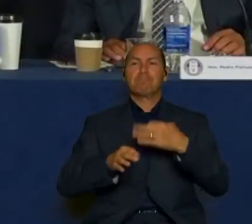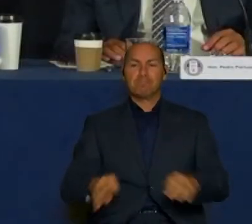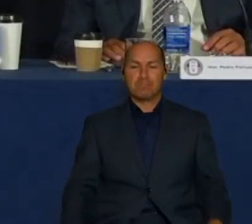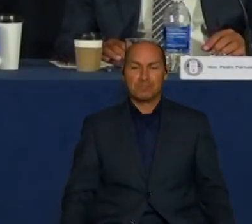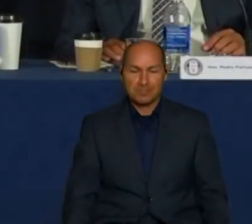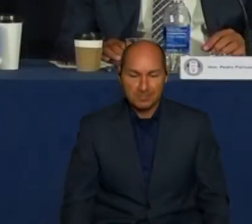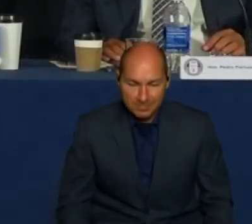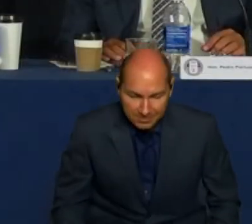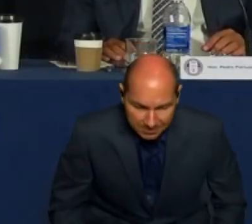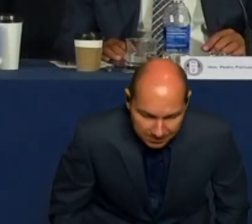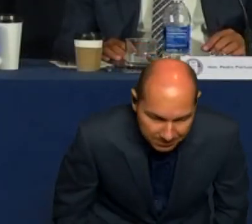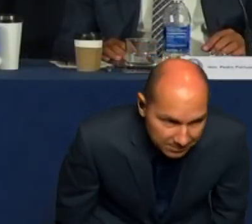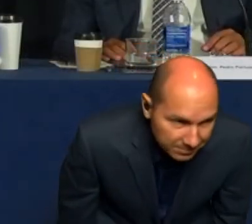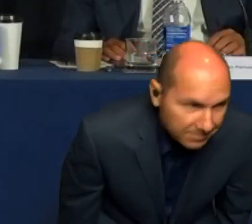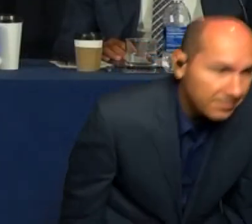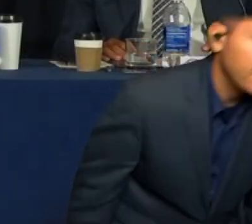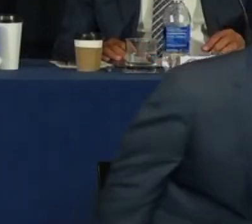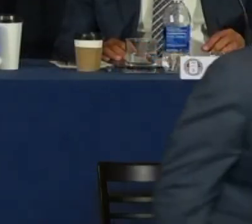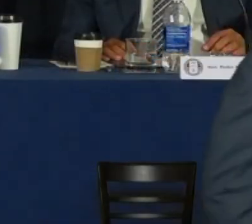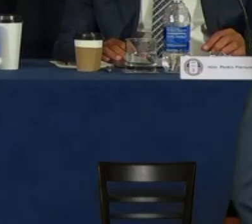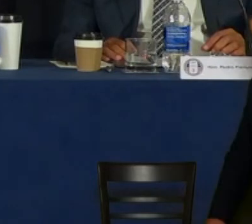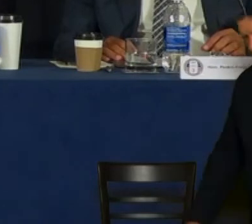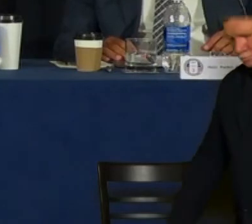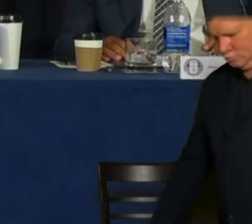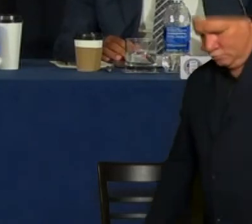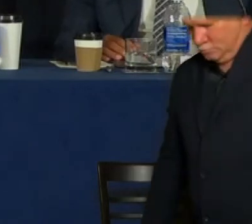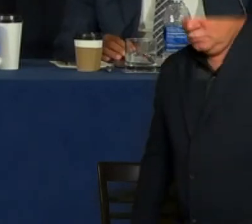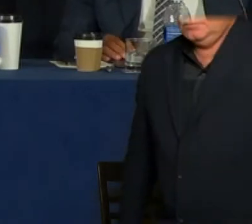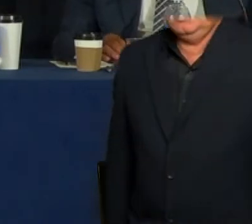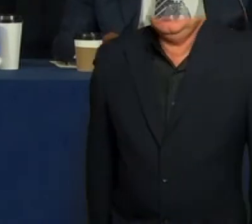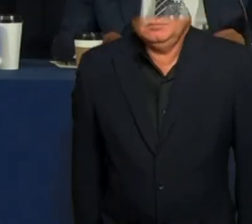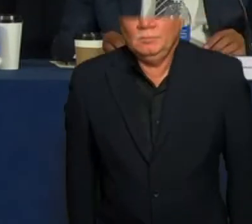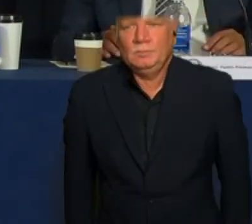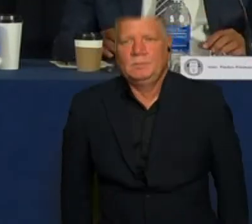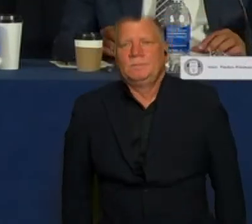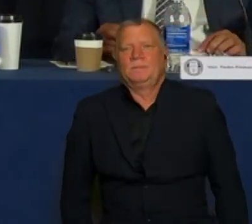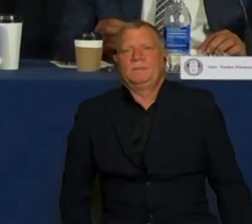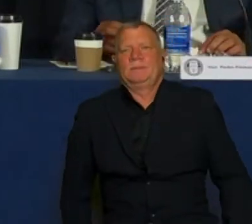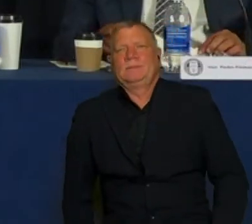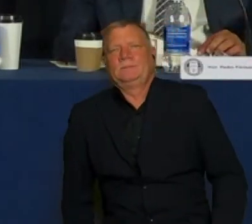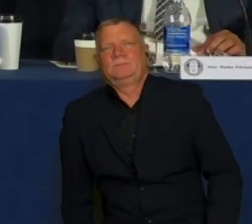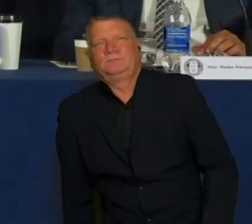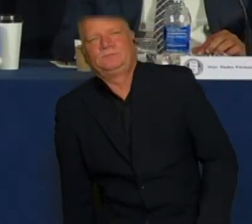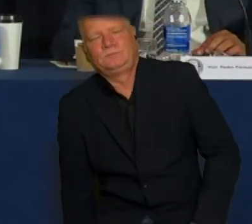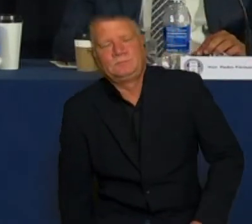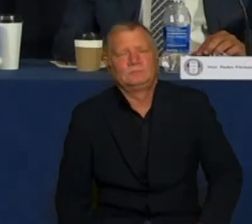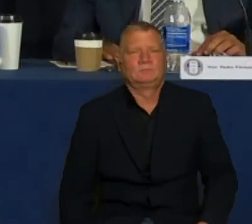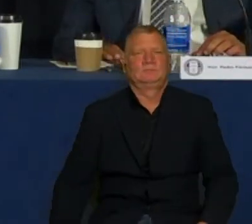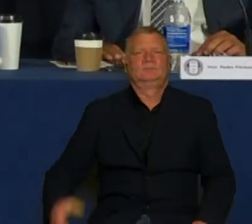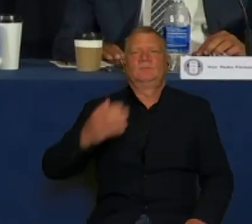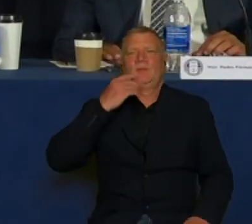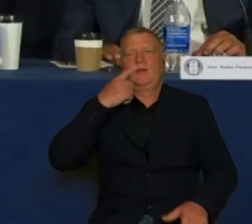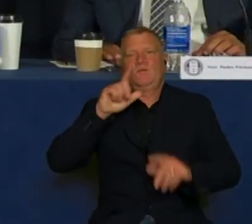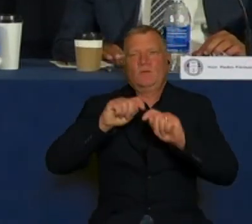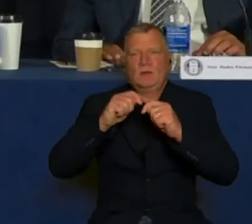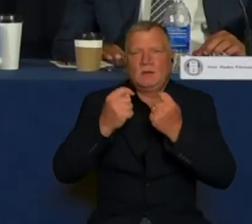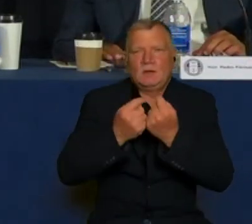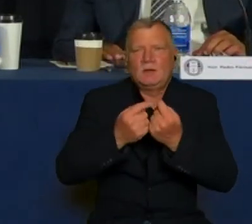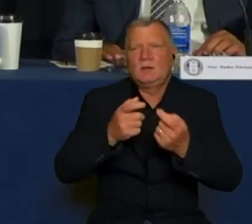Secretary Perez and Directors Blanco and Maldonado. I'll just say kind of the obvious that this is an